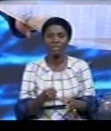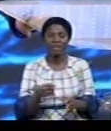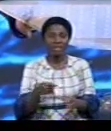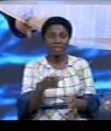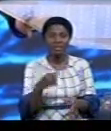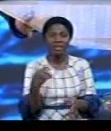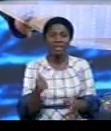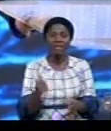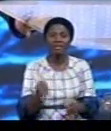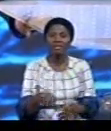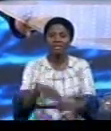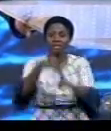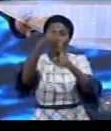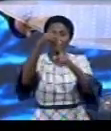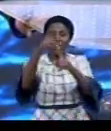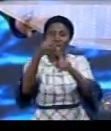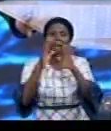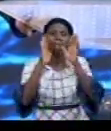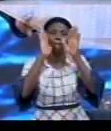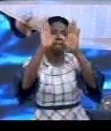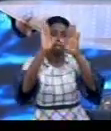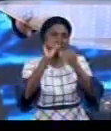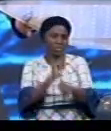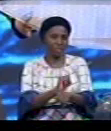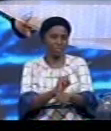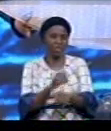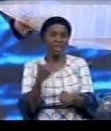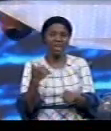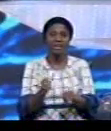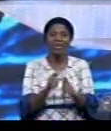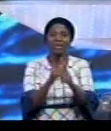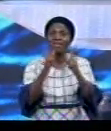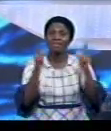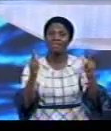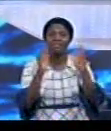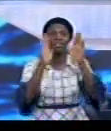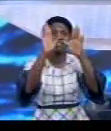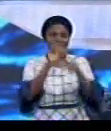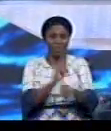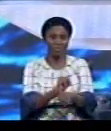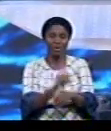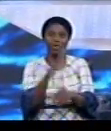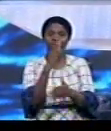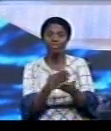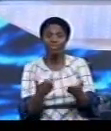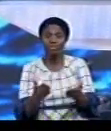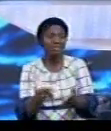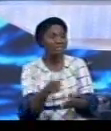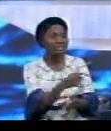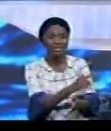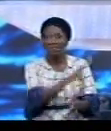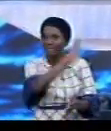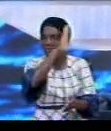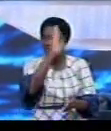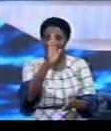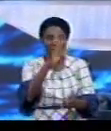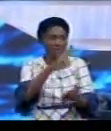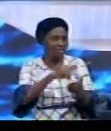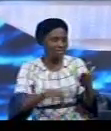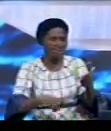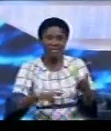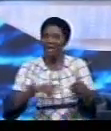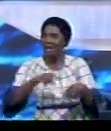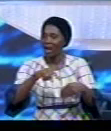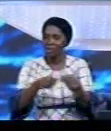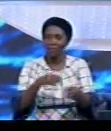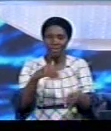a spectacular miracle, a great miracle, something you've never read about in history,